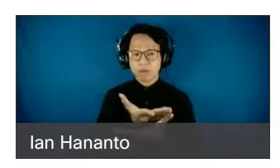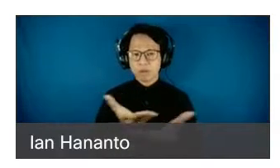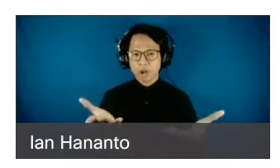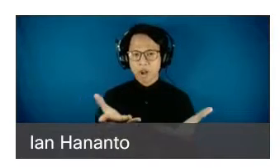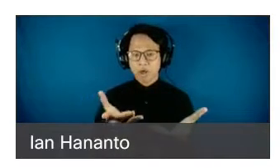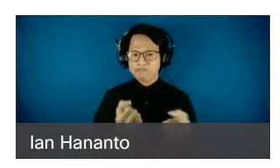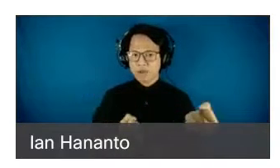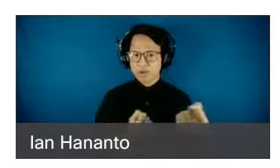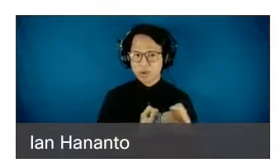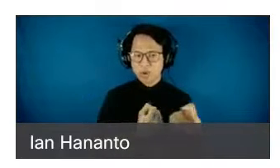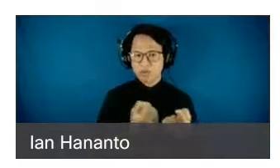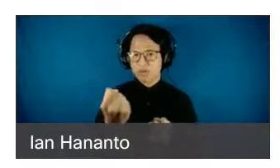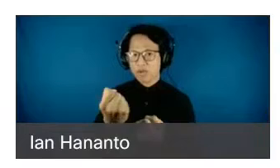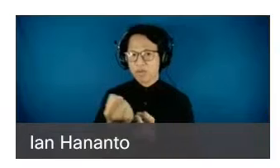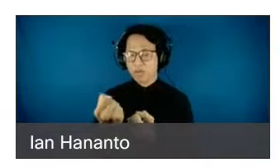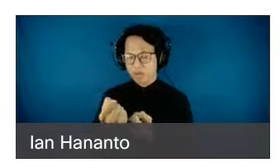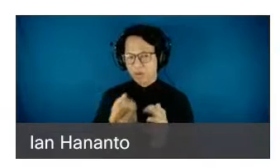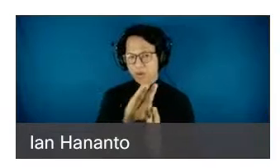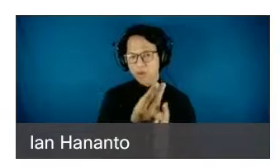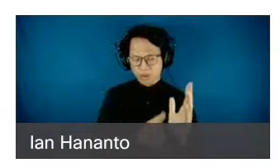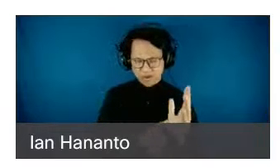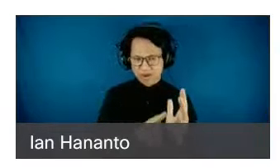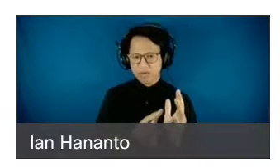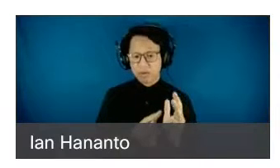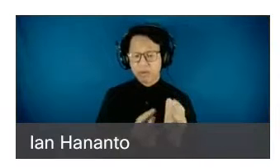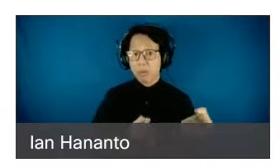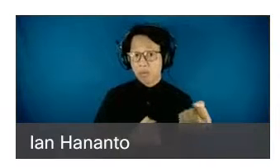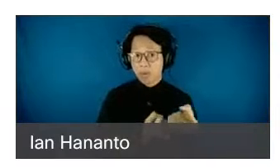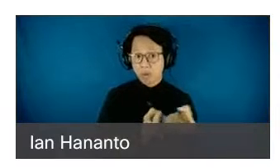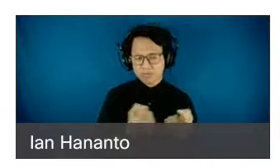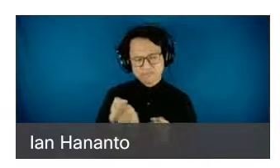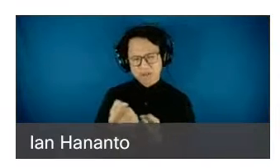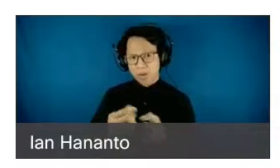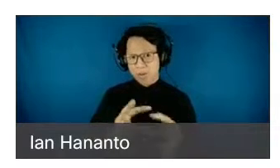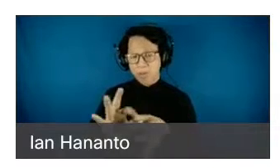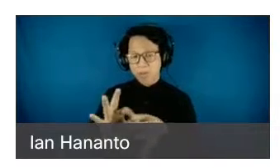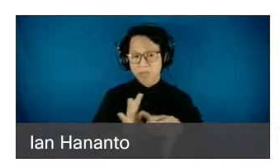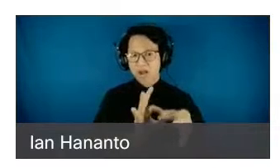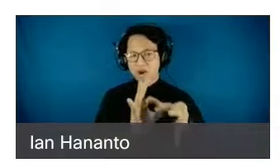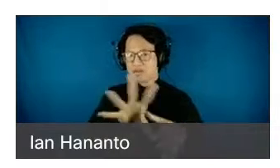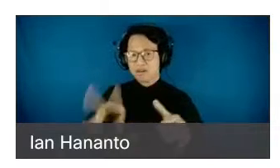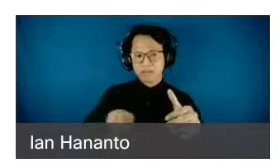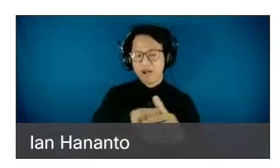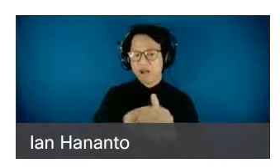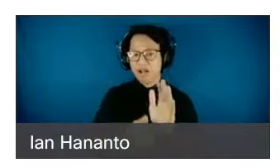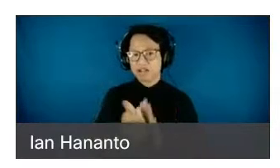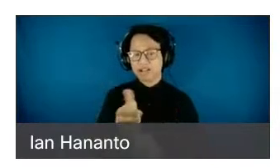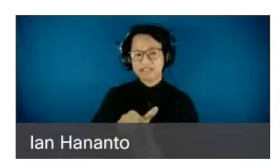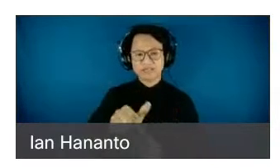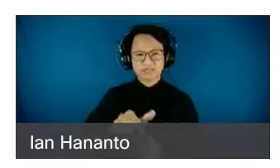their financial and in-kind contributions from our partners who have joined us on this exciting